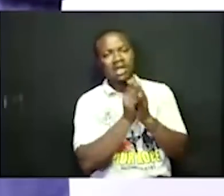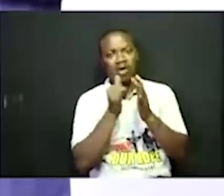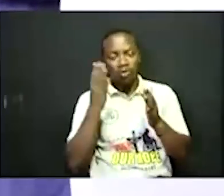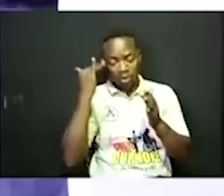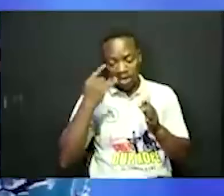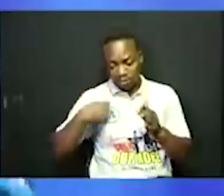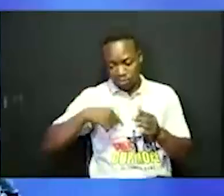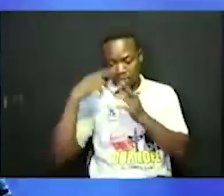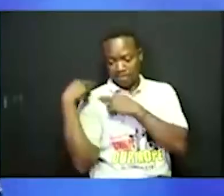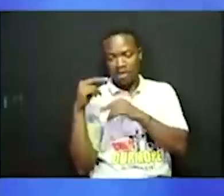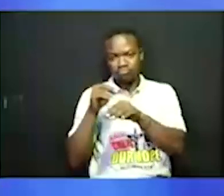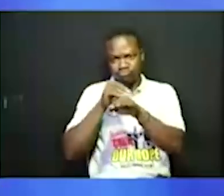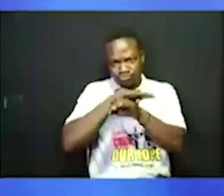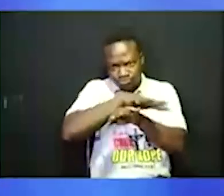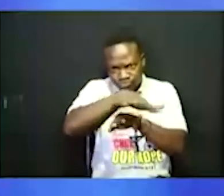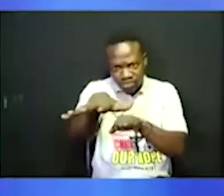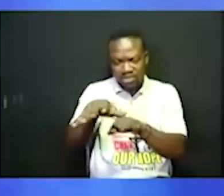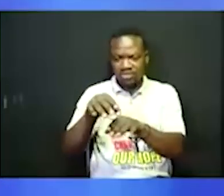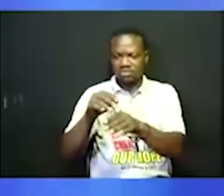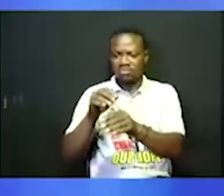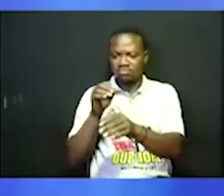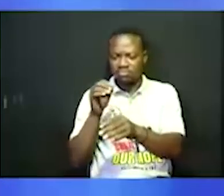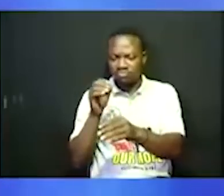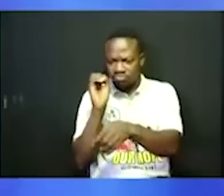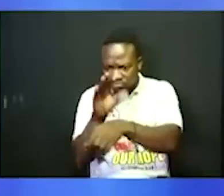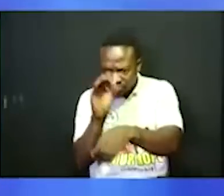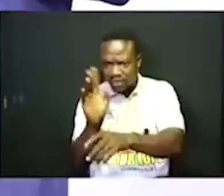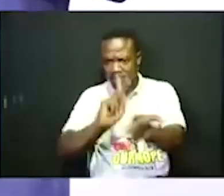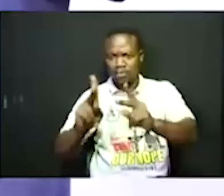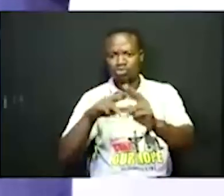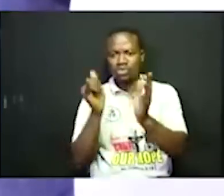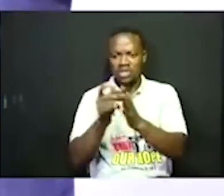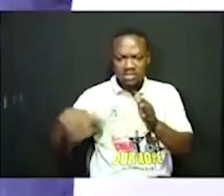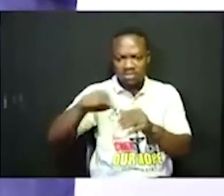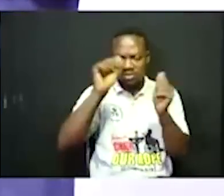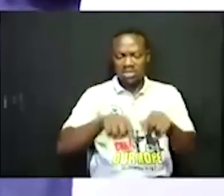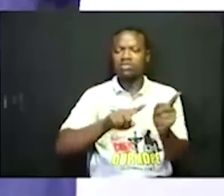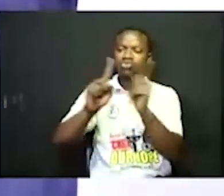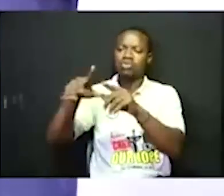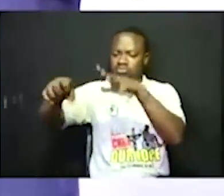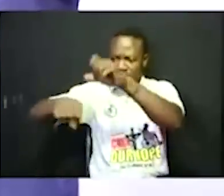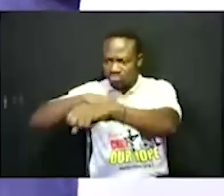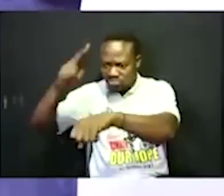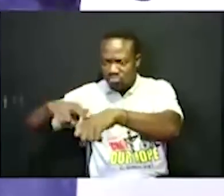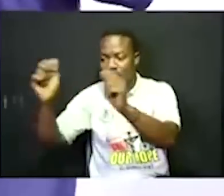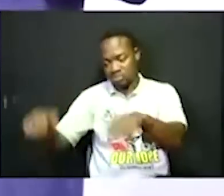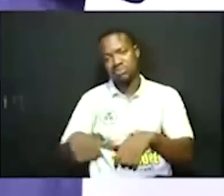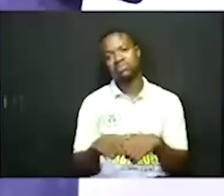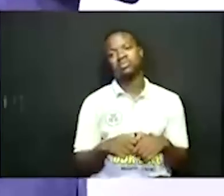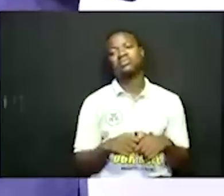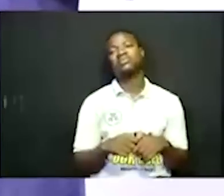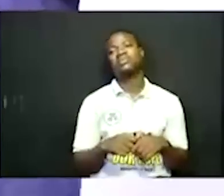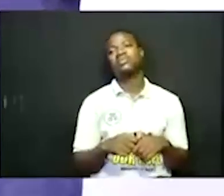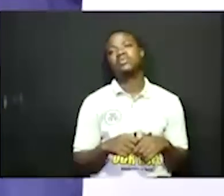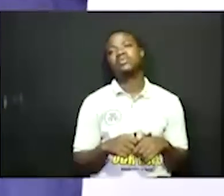and possess the nations. Wenti ana esese ebomodia se yedi nsuba mpa no ebe chechira